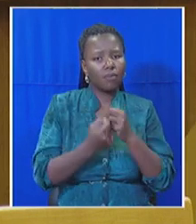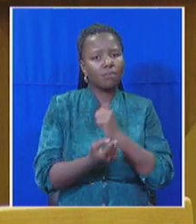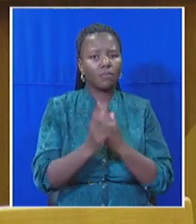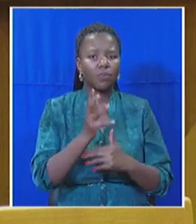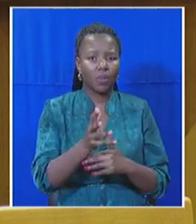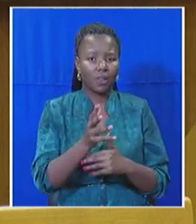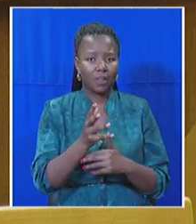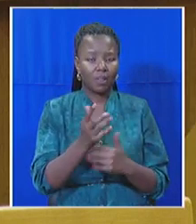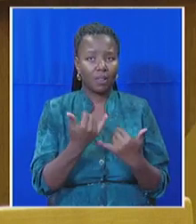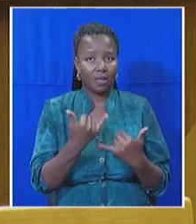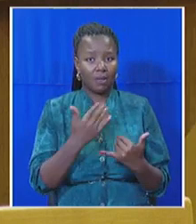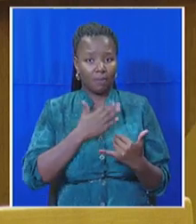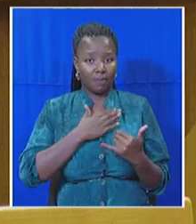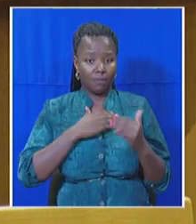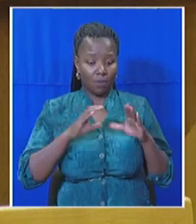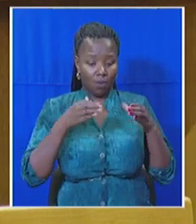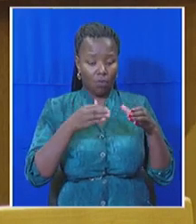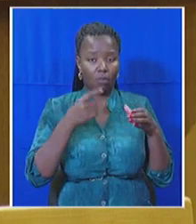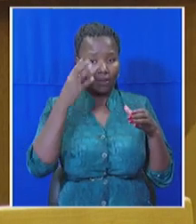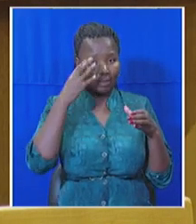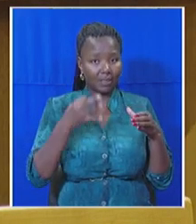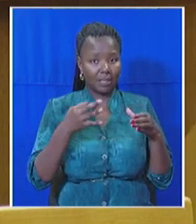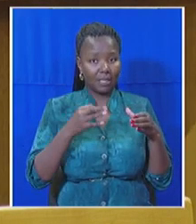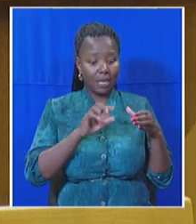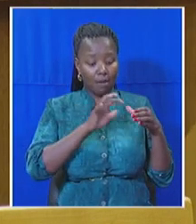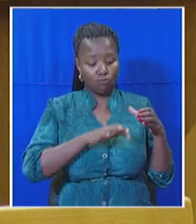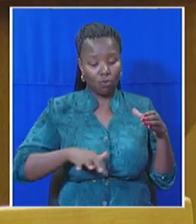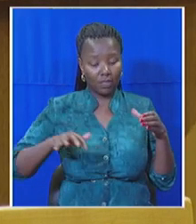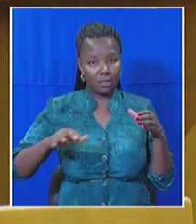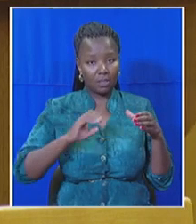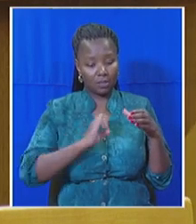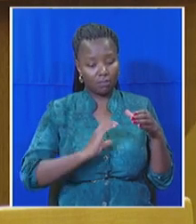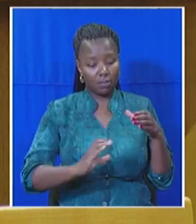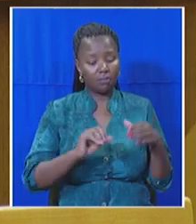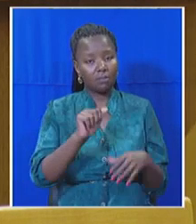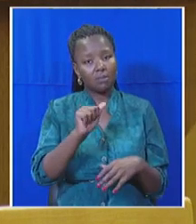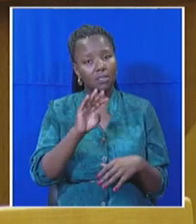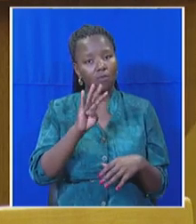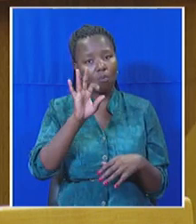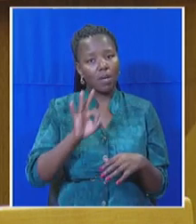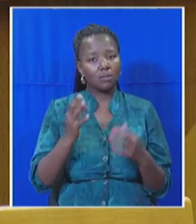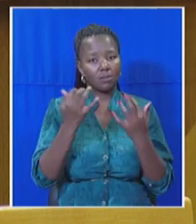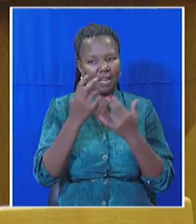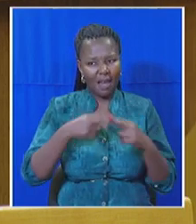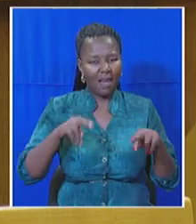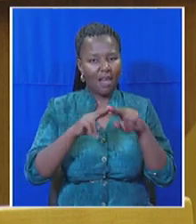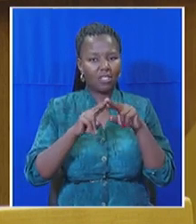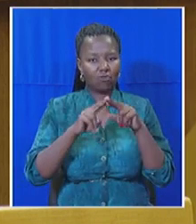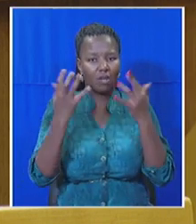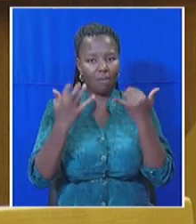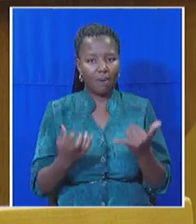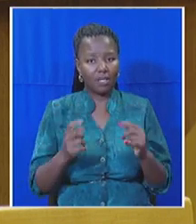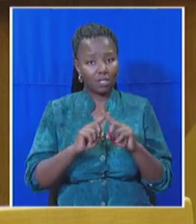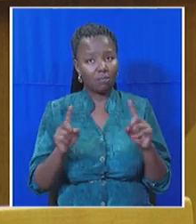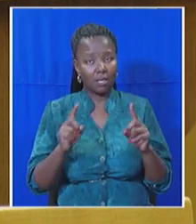transfer of 64% of the budget to provinces. But we have got to see that these monies are being used efficiently